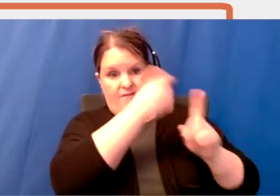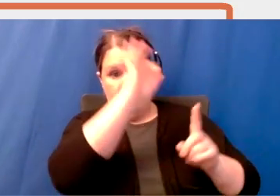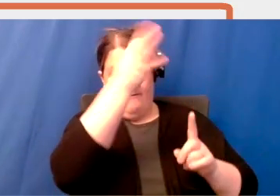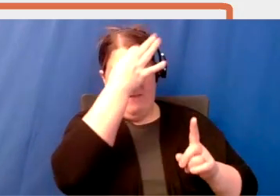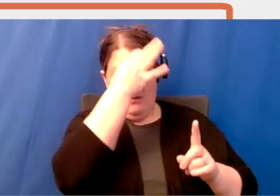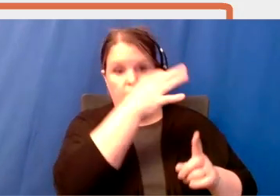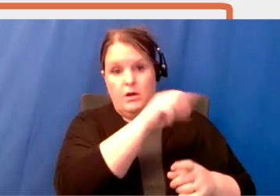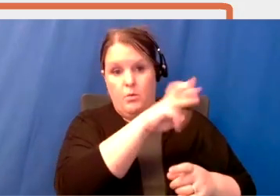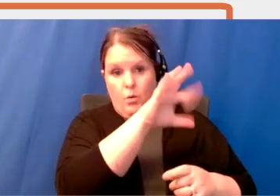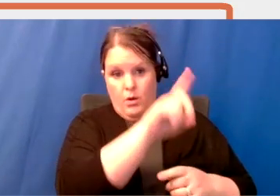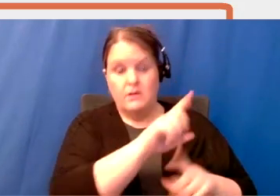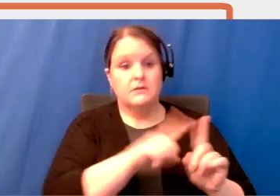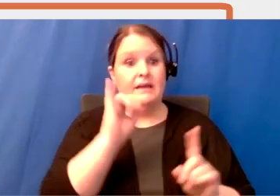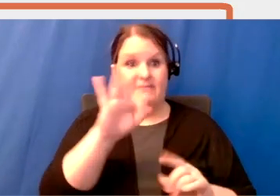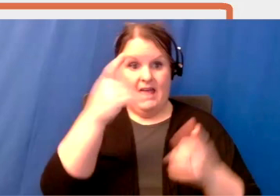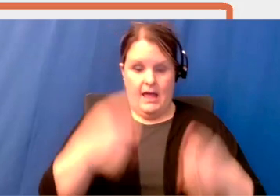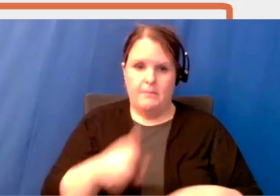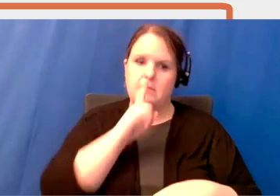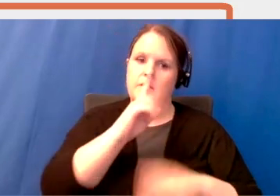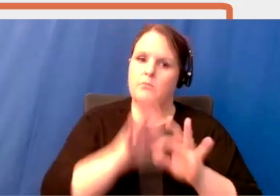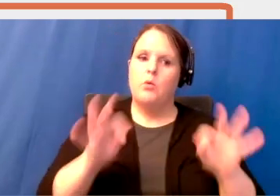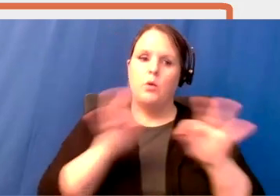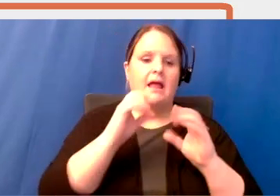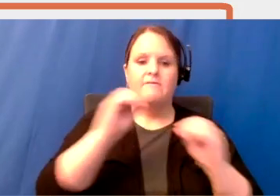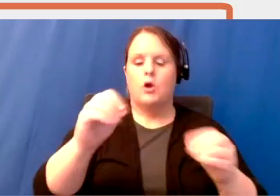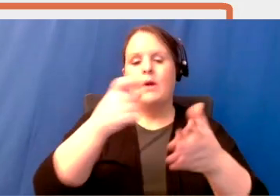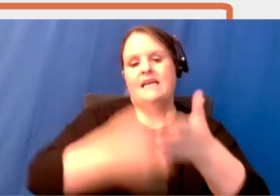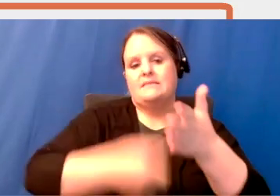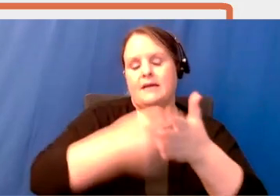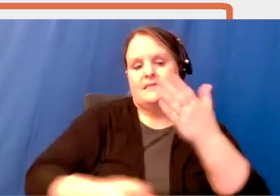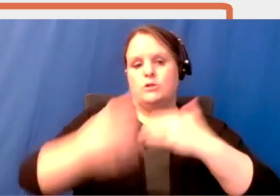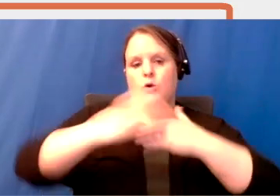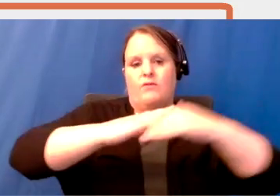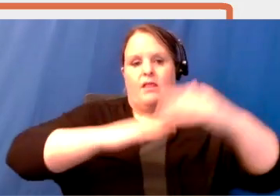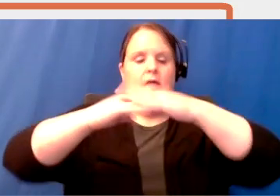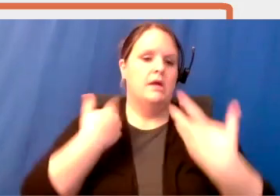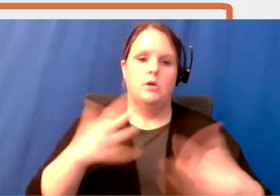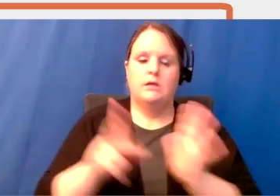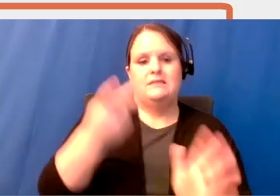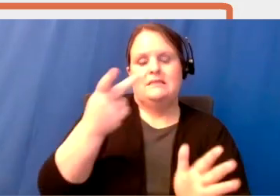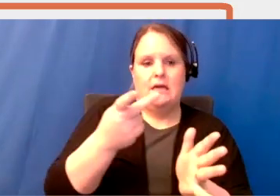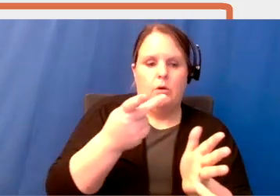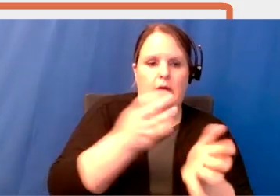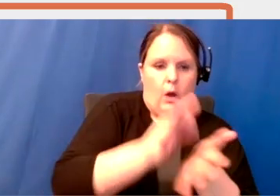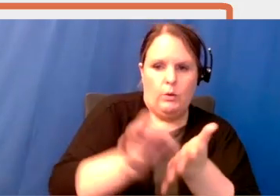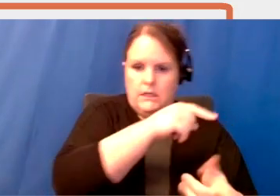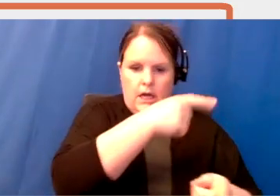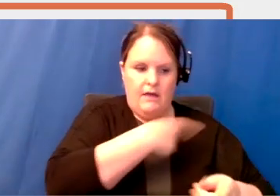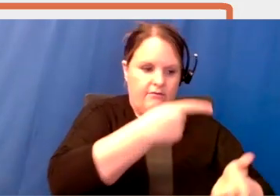if that's the case, that there's no overlap in expenses, right? We don't want to be double counting expenses anywhere in that